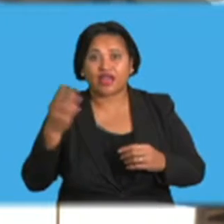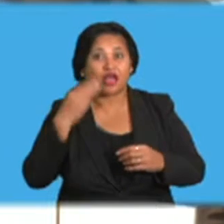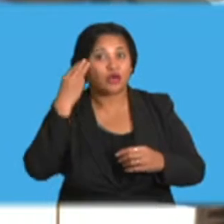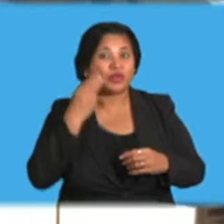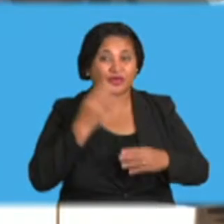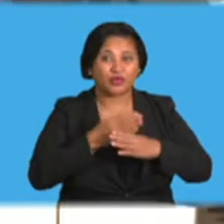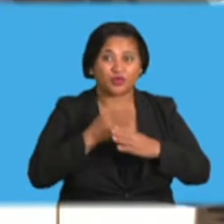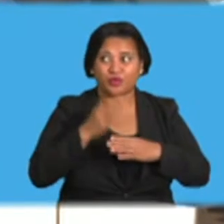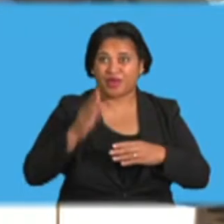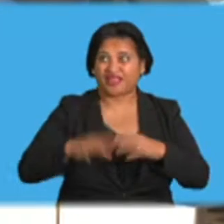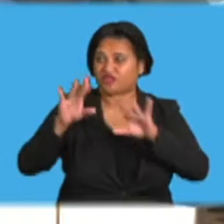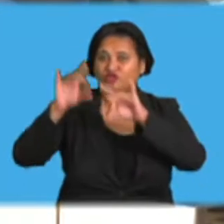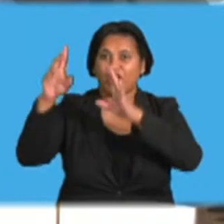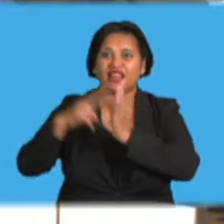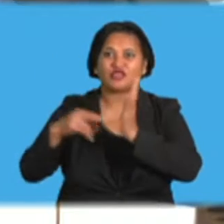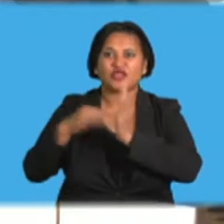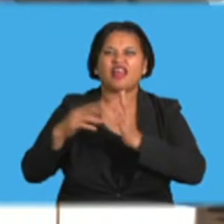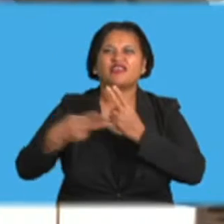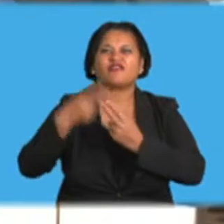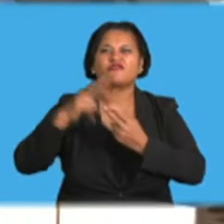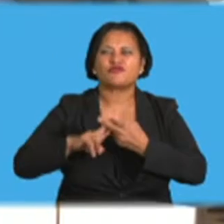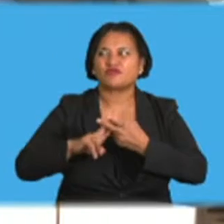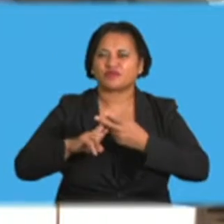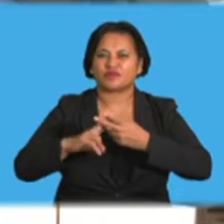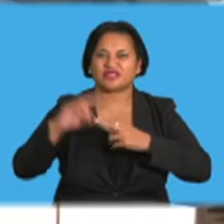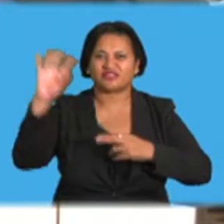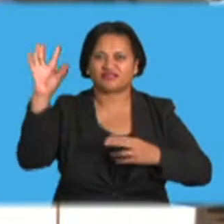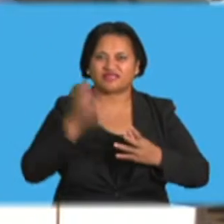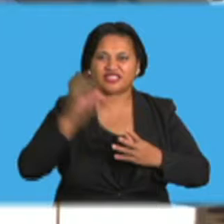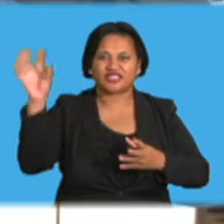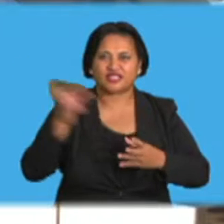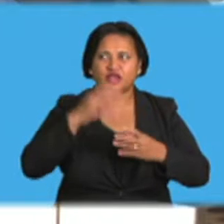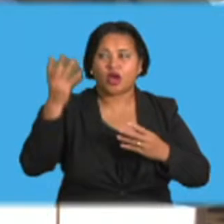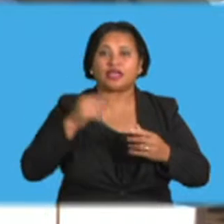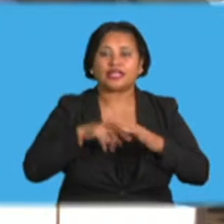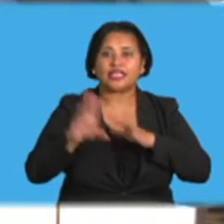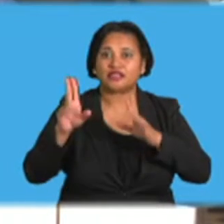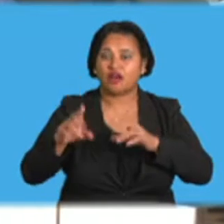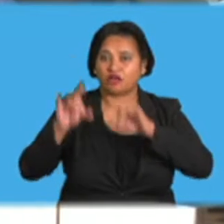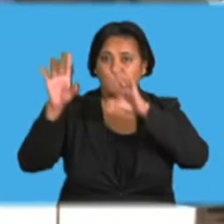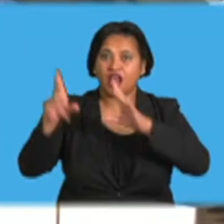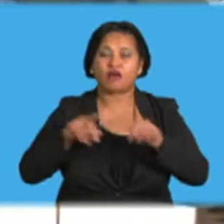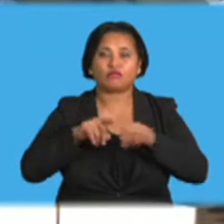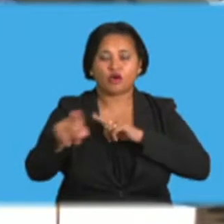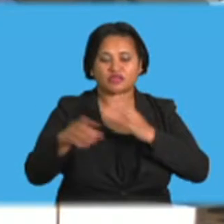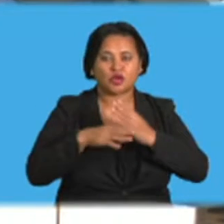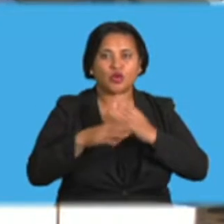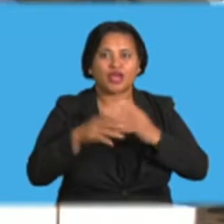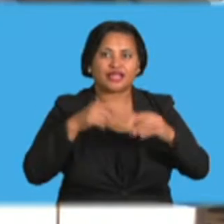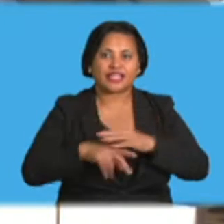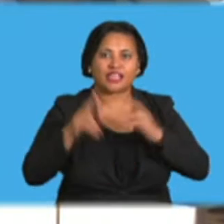that we are sending, most of them in Australia, a lot of them are working in the hotel and accommodation sector. They're working at a particular resort